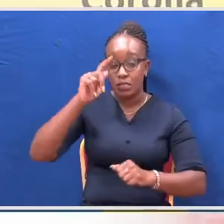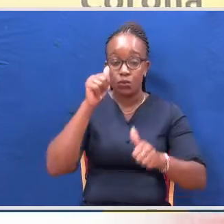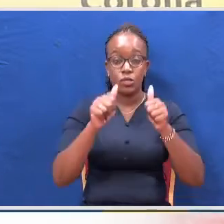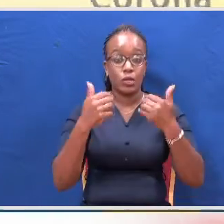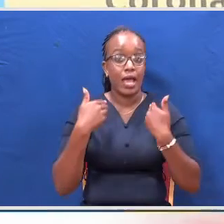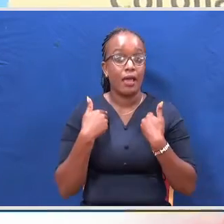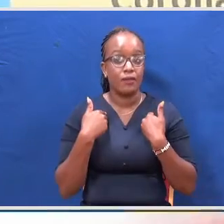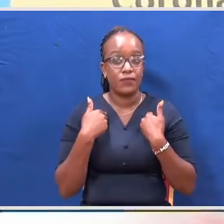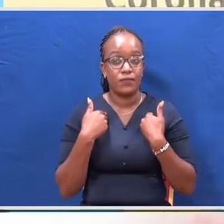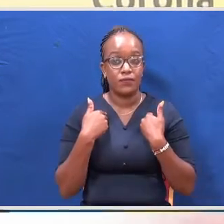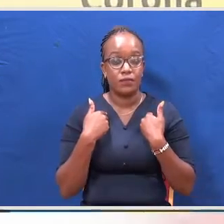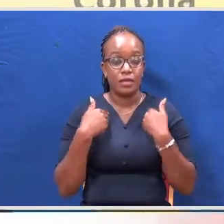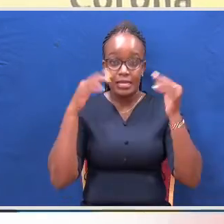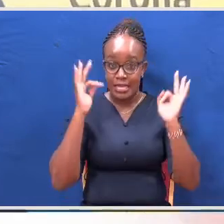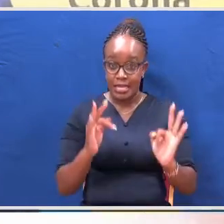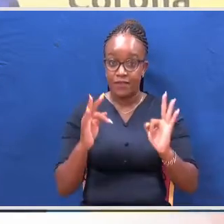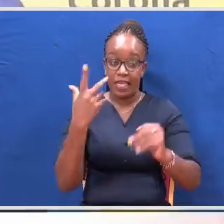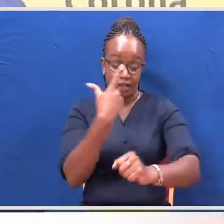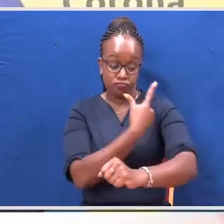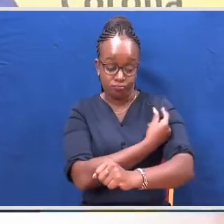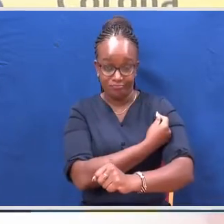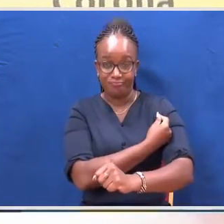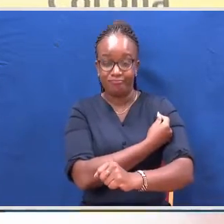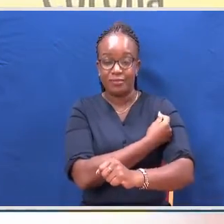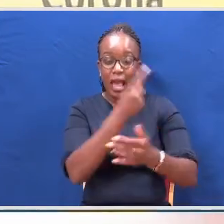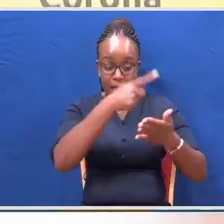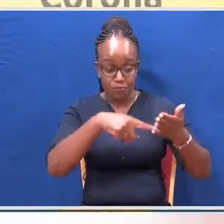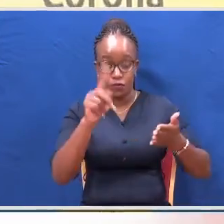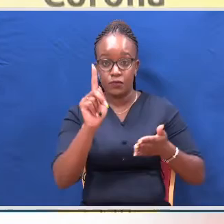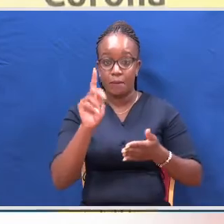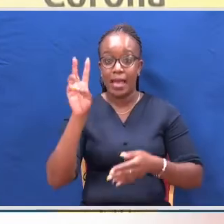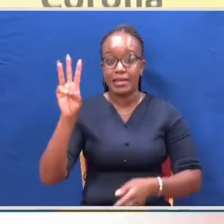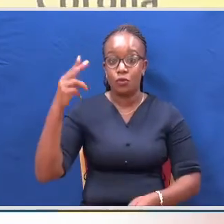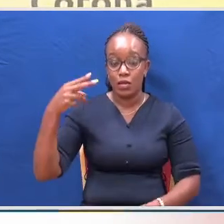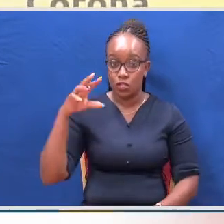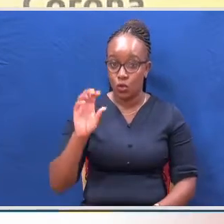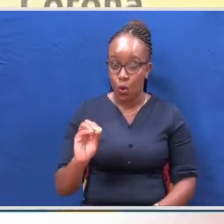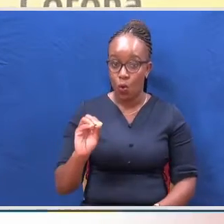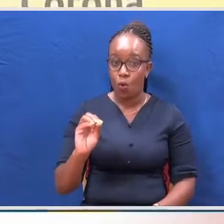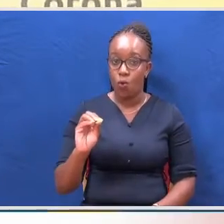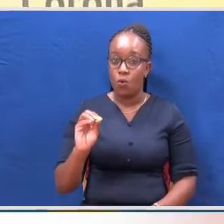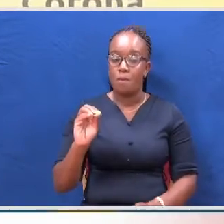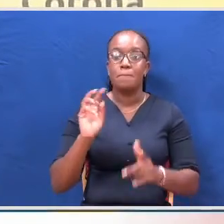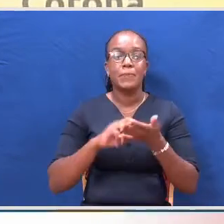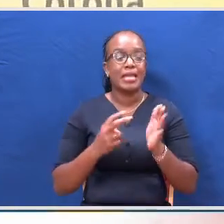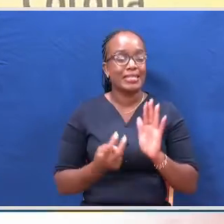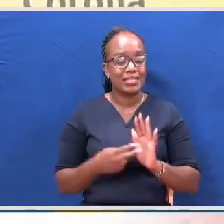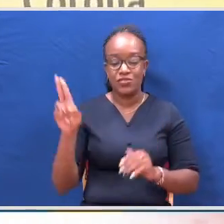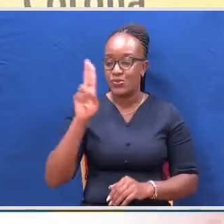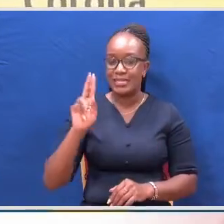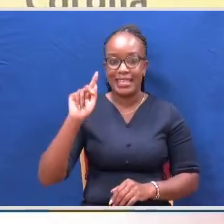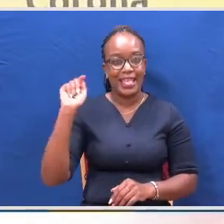adopted is that if a vaccine has not been cleared by the World Health Organization, it will not be used in